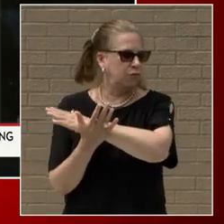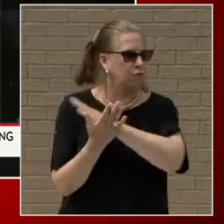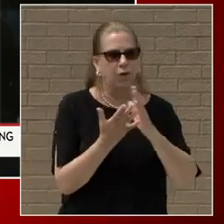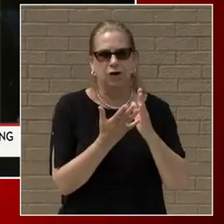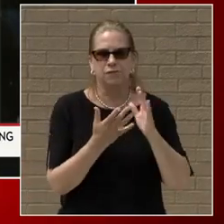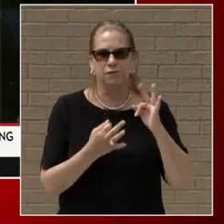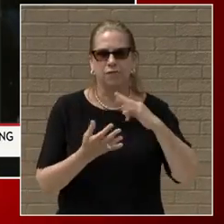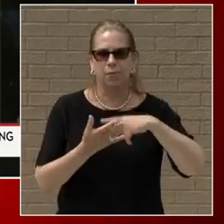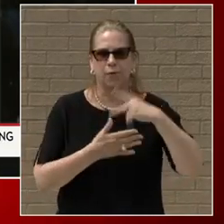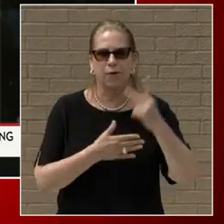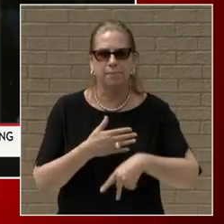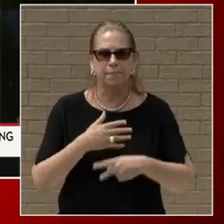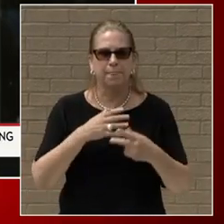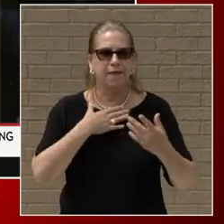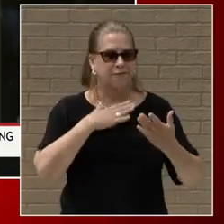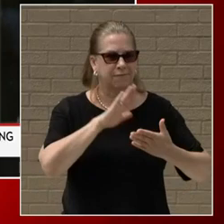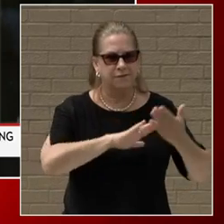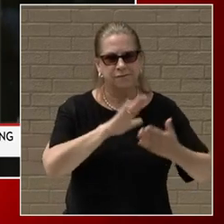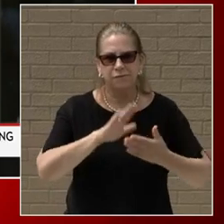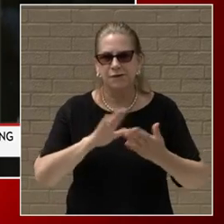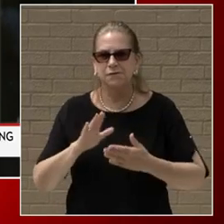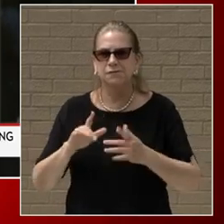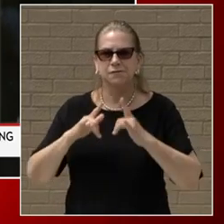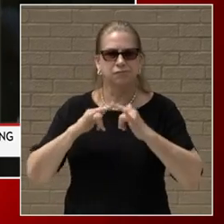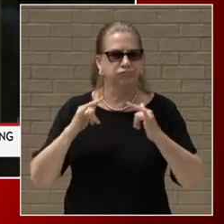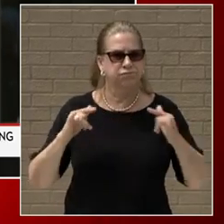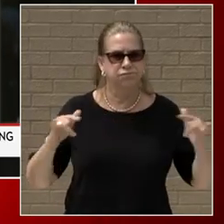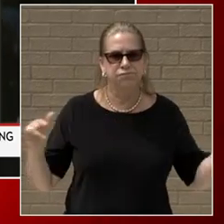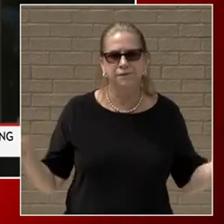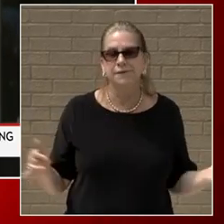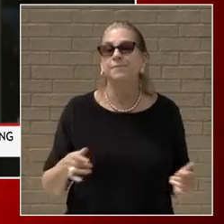virtual, in all 8 wards. And in fact, our team is